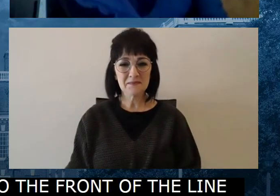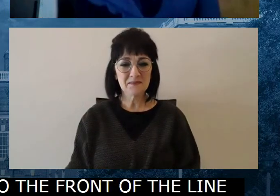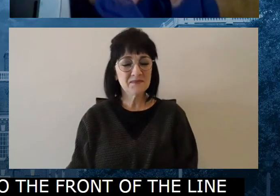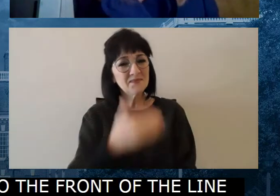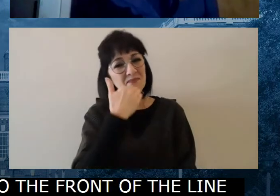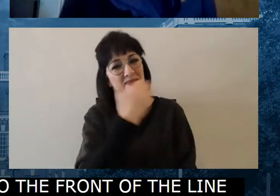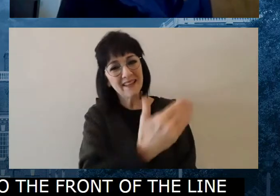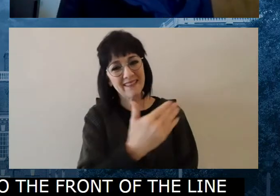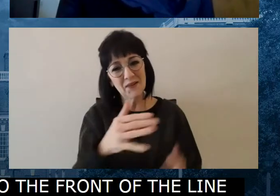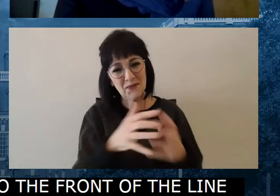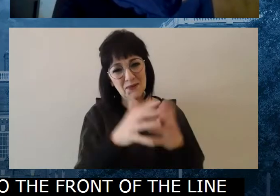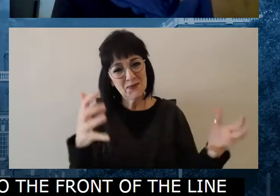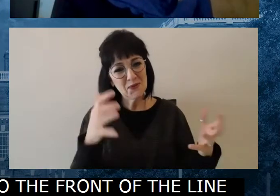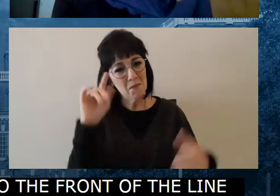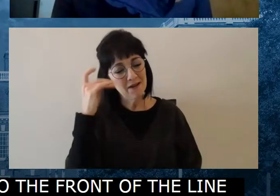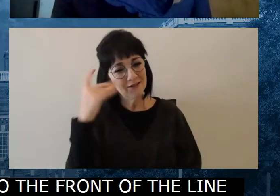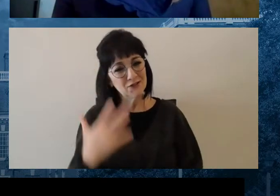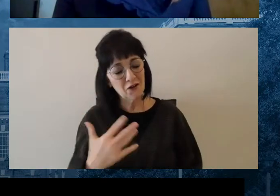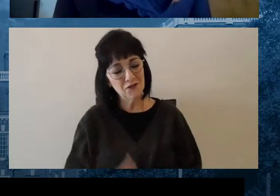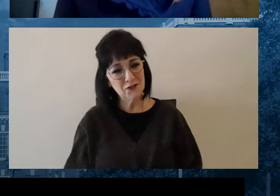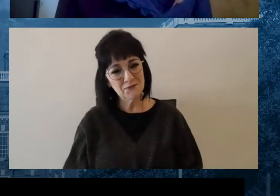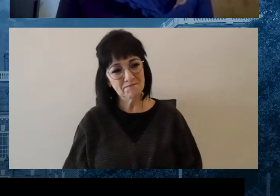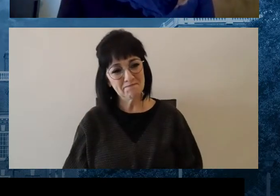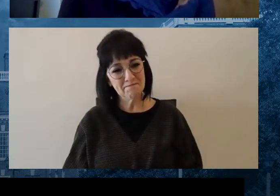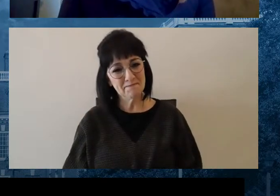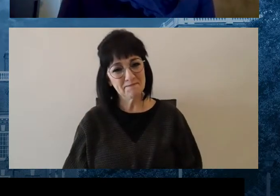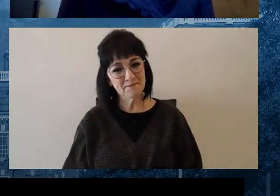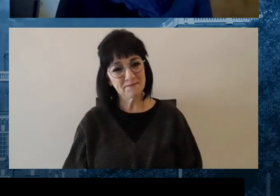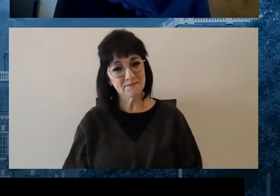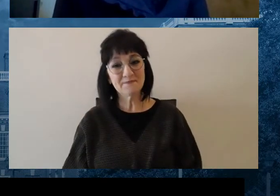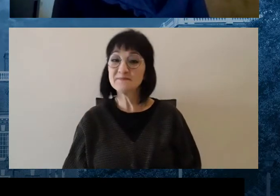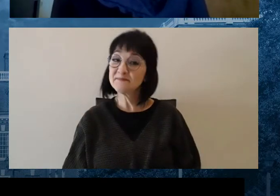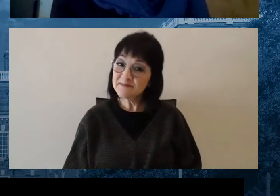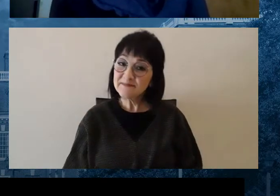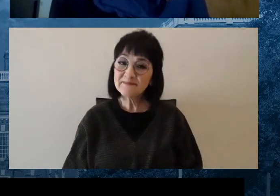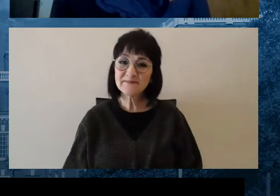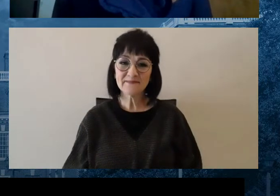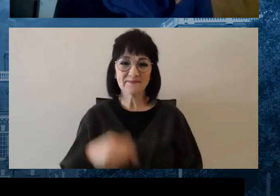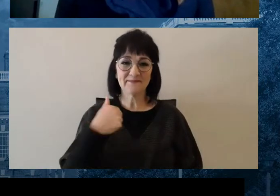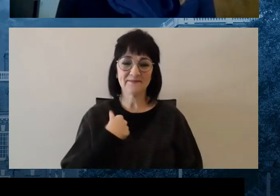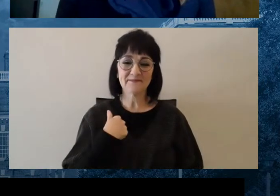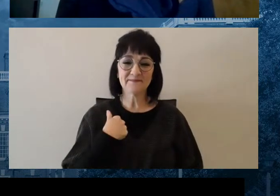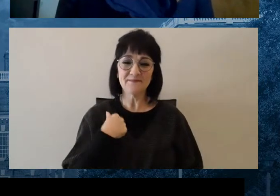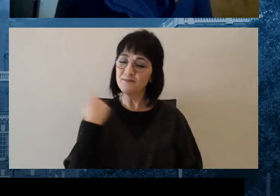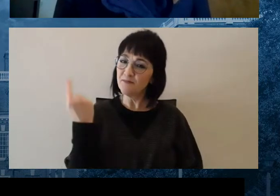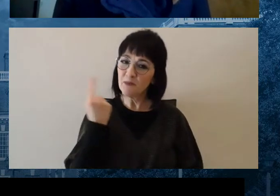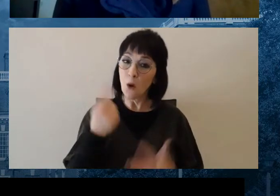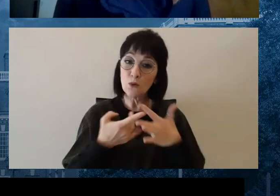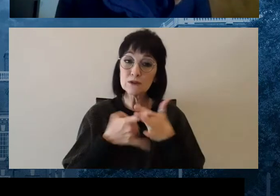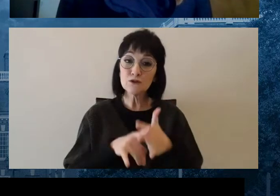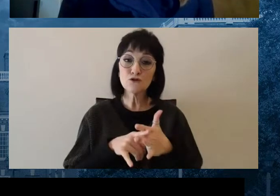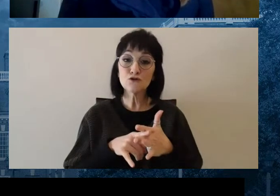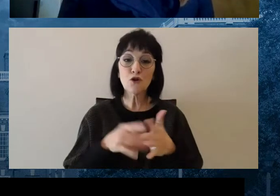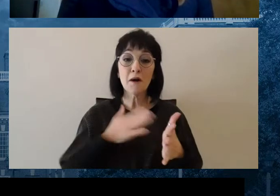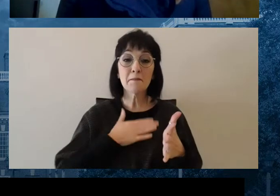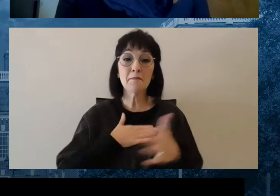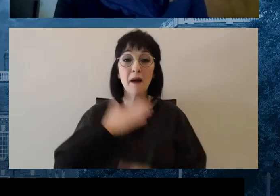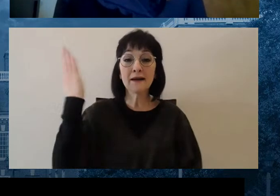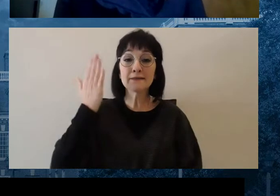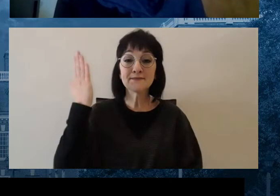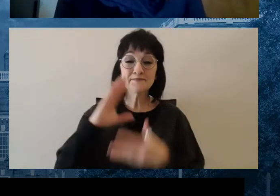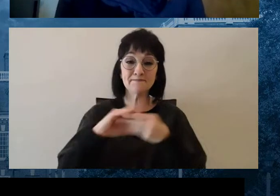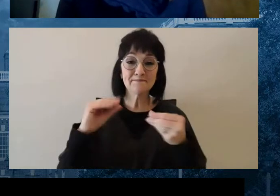Thanks so much, Governor. So let me, like always, start with our areas of concern. As the Governor